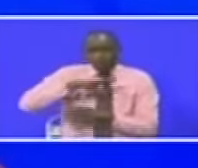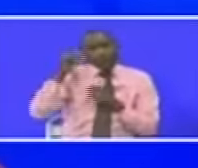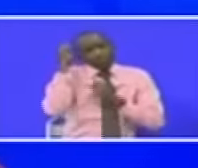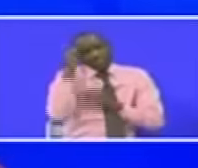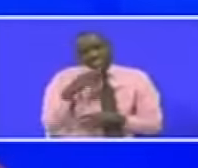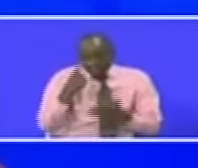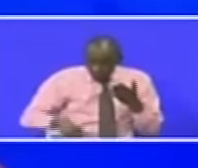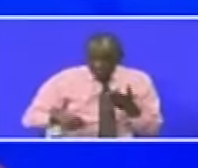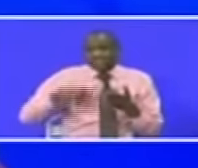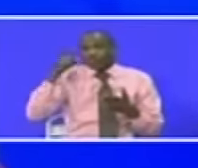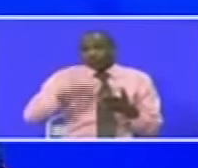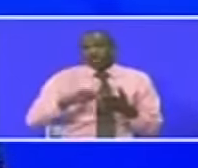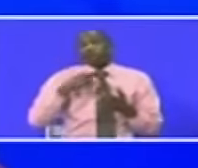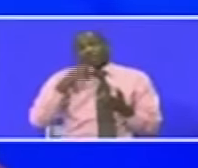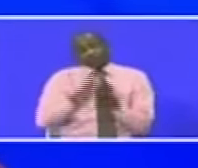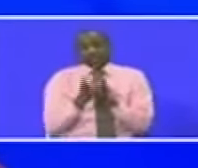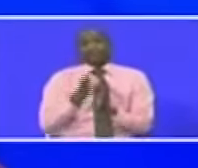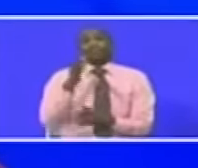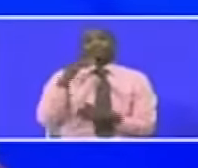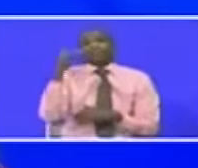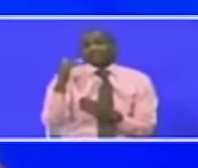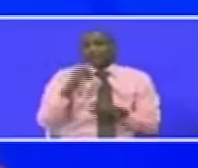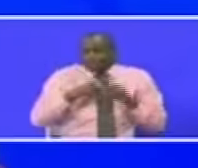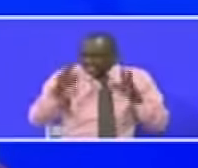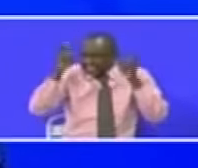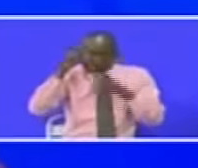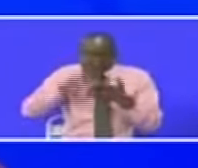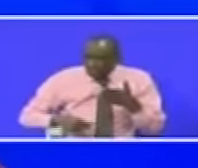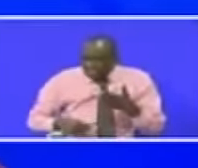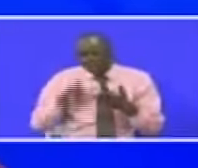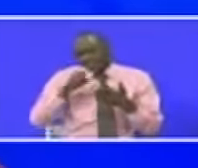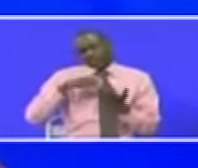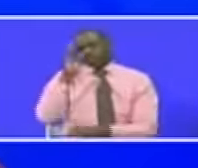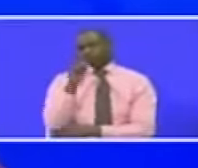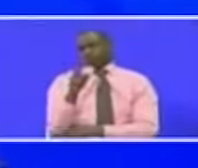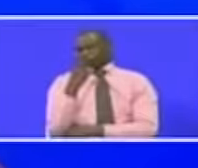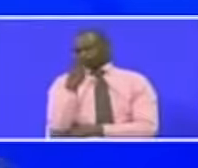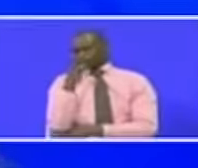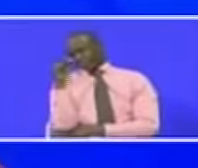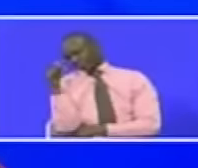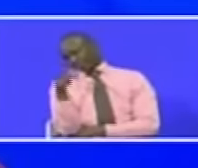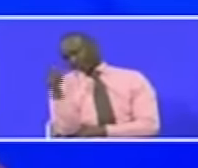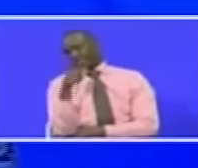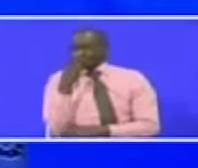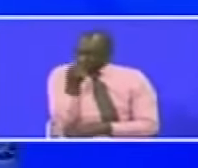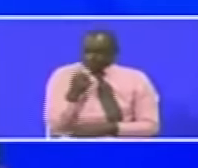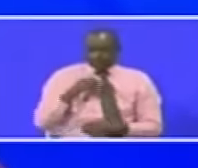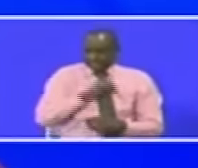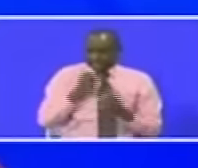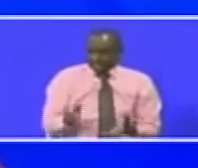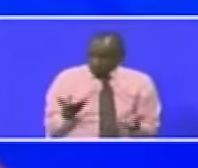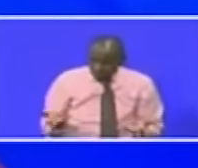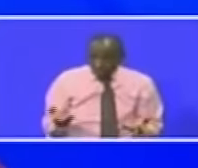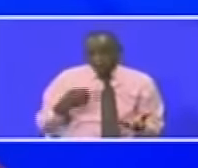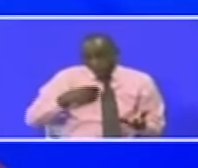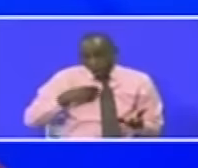dreams of being re-elected in perpetuity. But the issue at hand is a lot more than just the feeling of a few senators or the